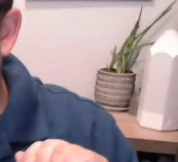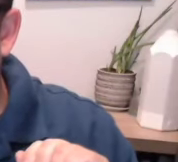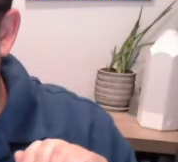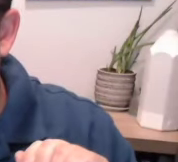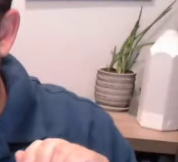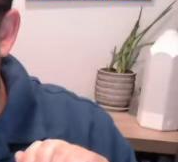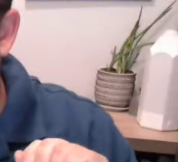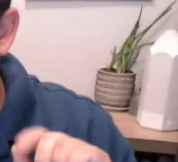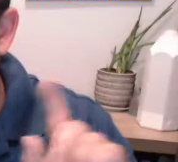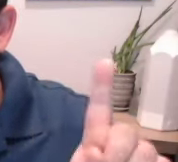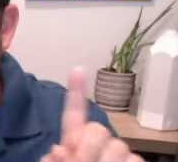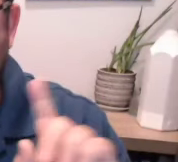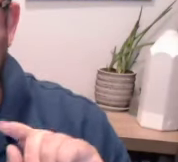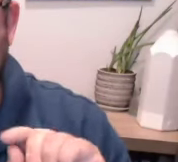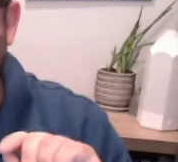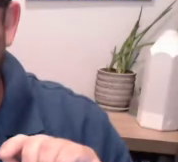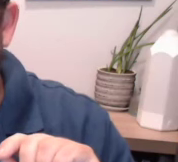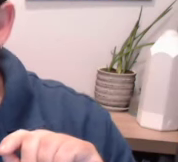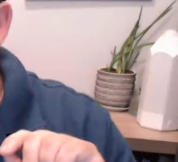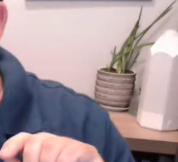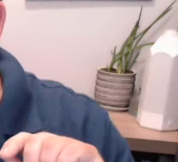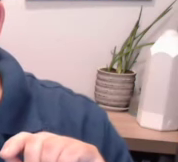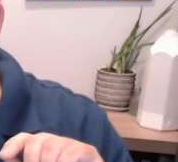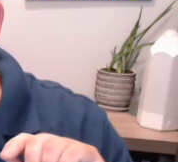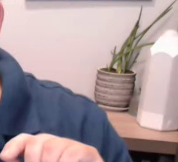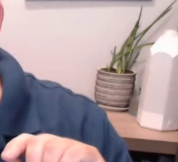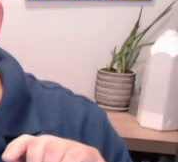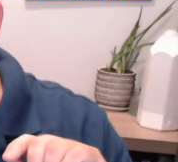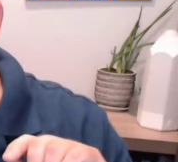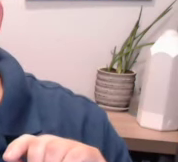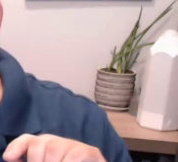Sorry about that technical difficulty.